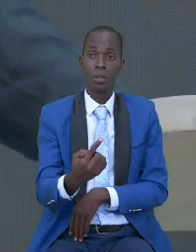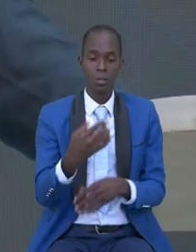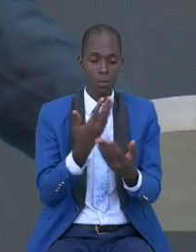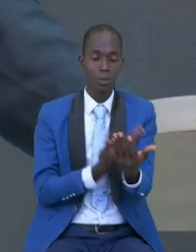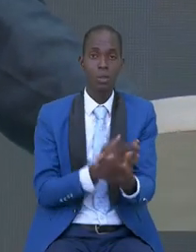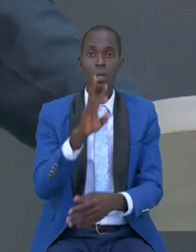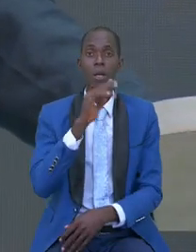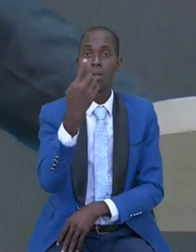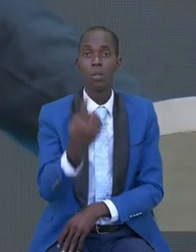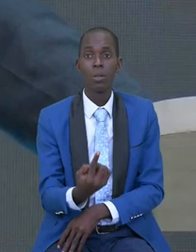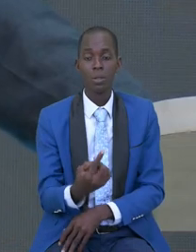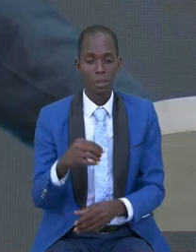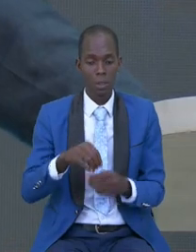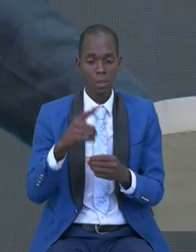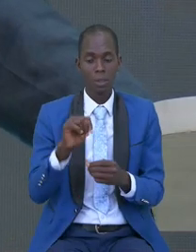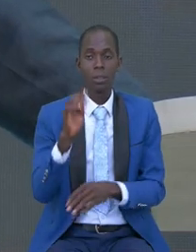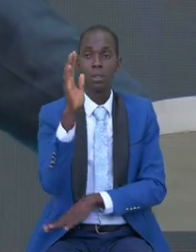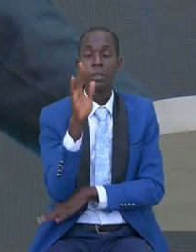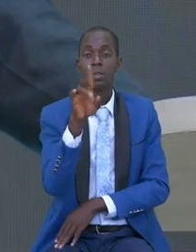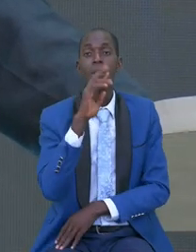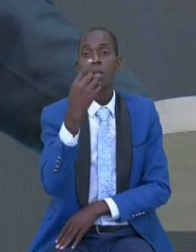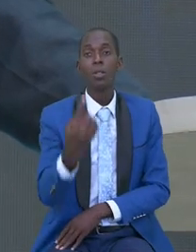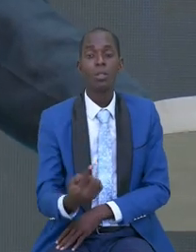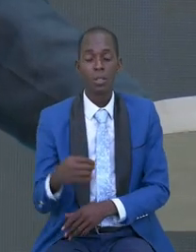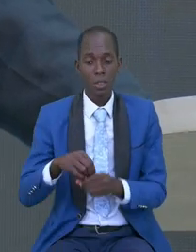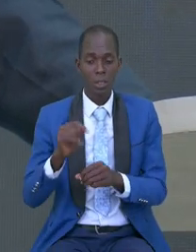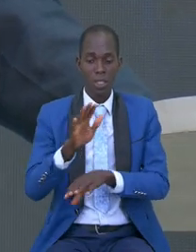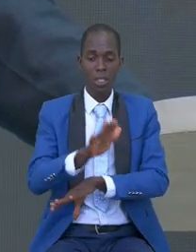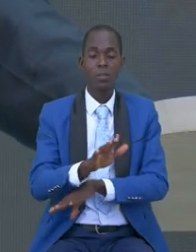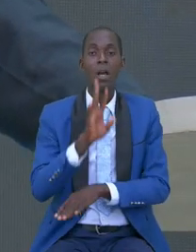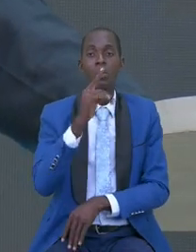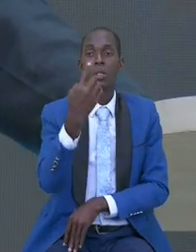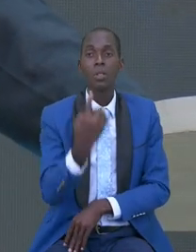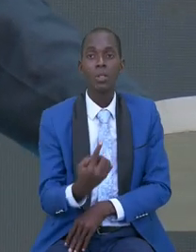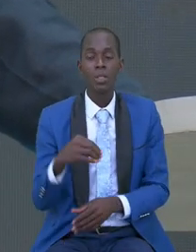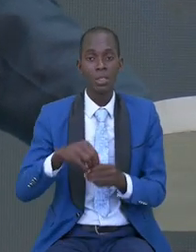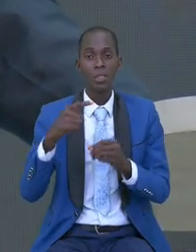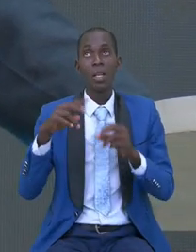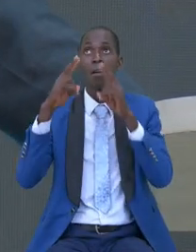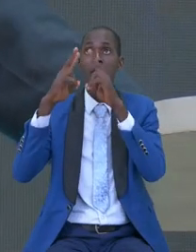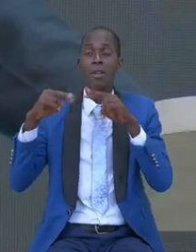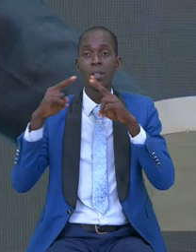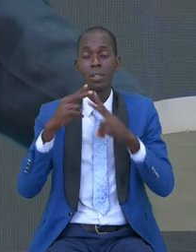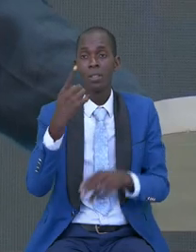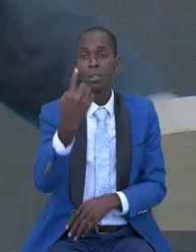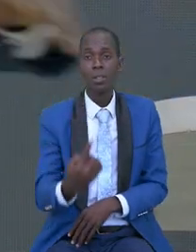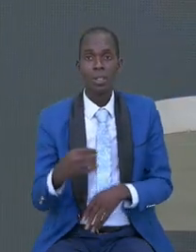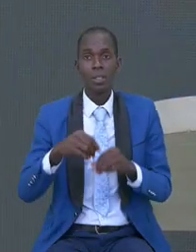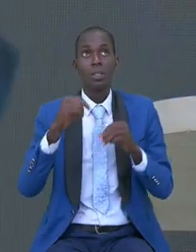morning, in the day, in the evening, in the village, in the